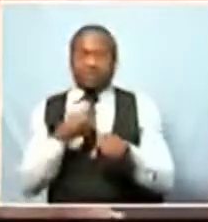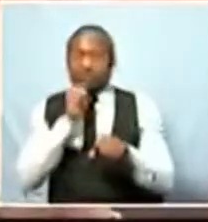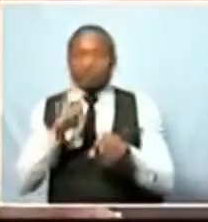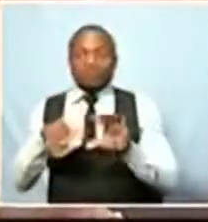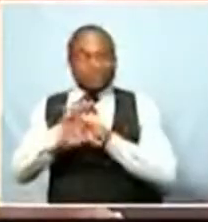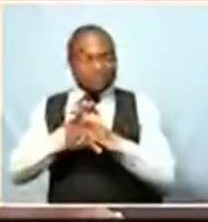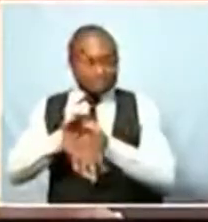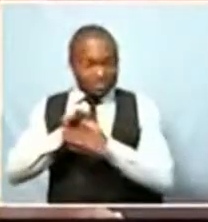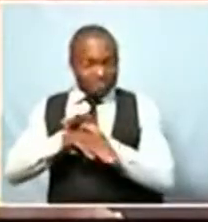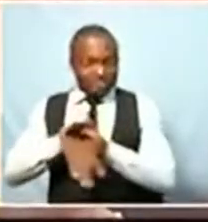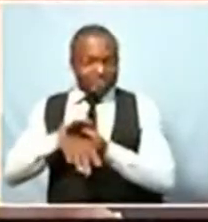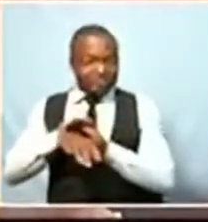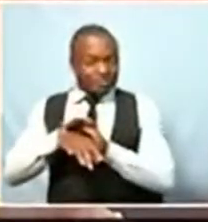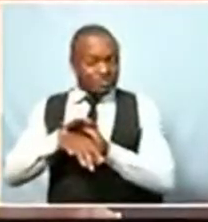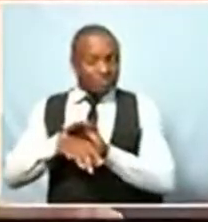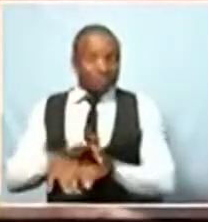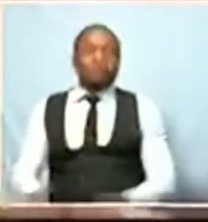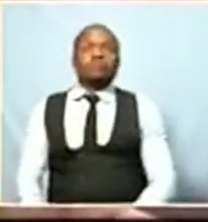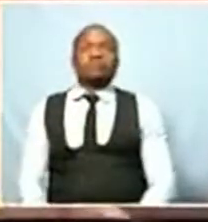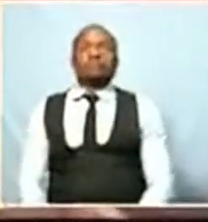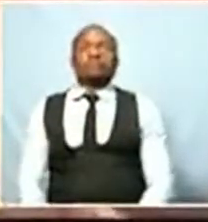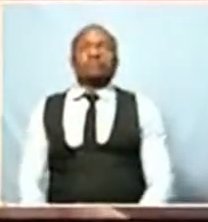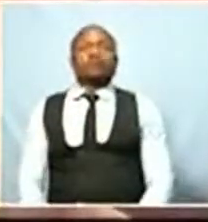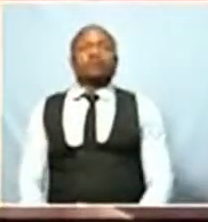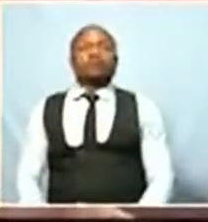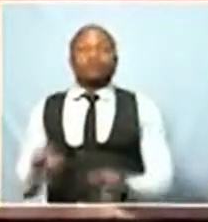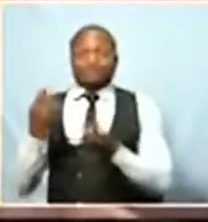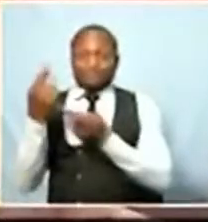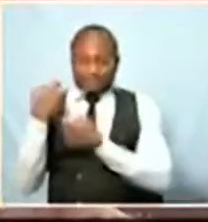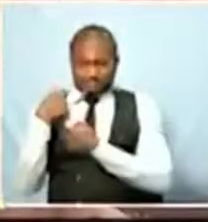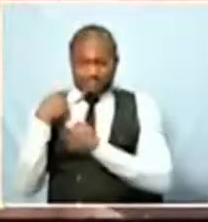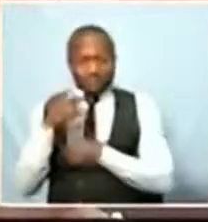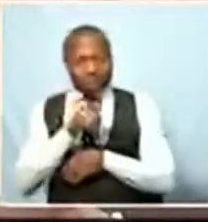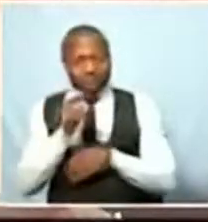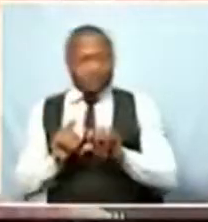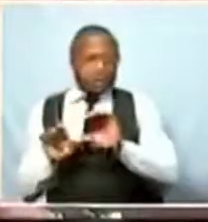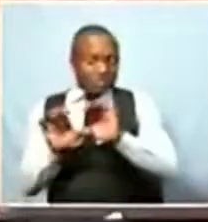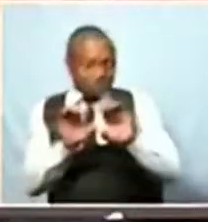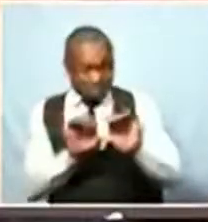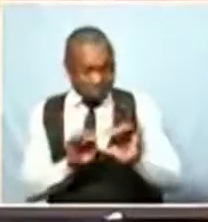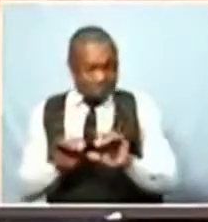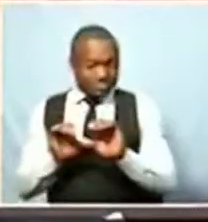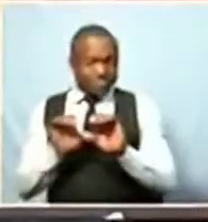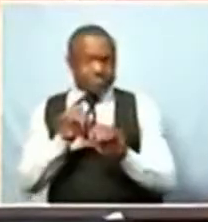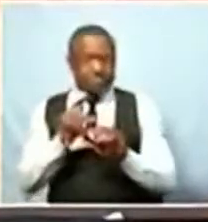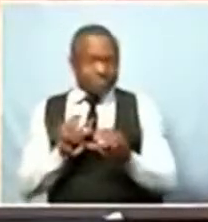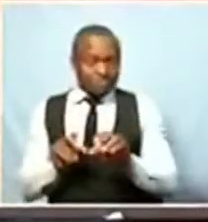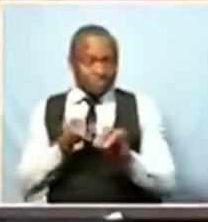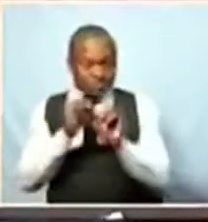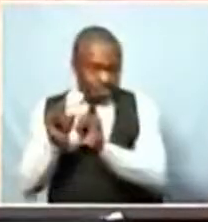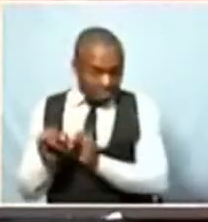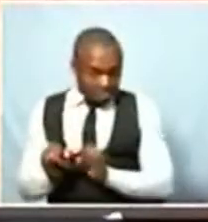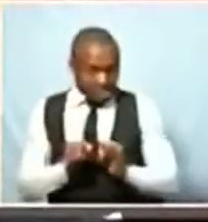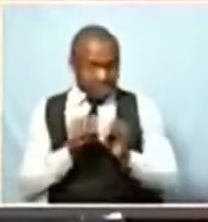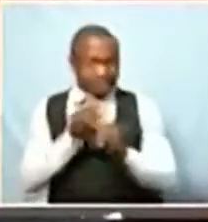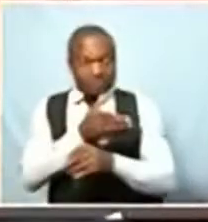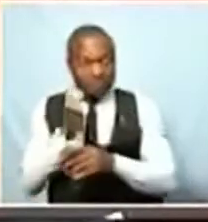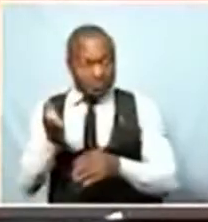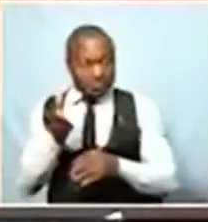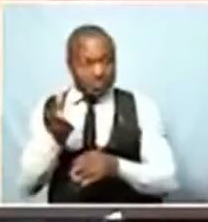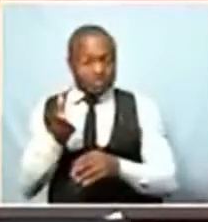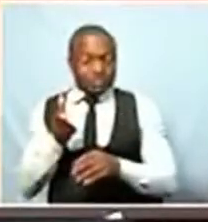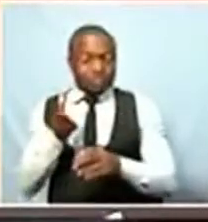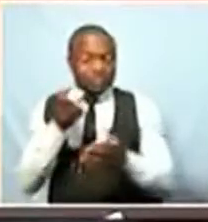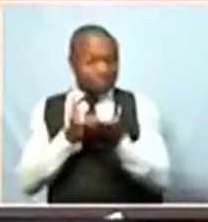compromise the core functions that you do as you operationalize you know, those. I think that